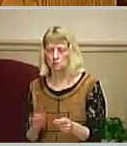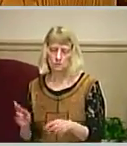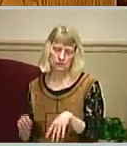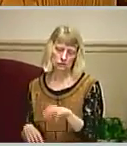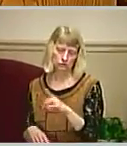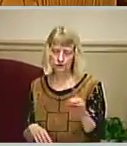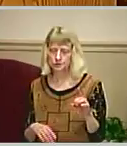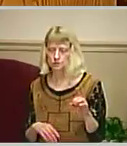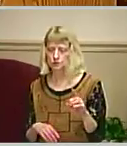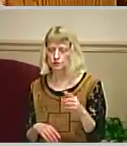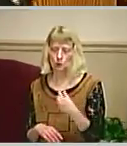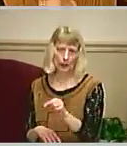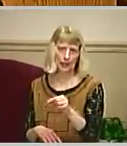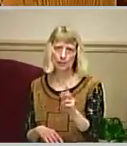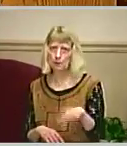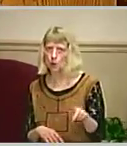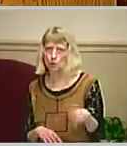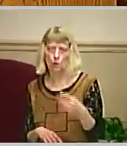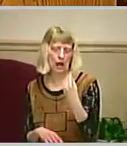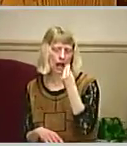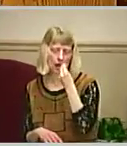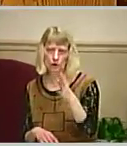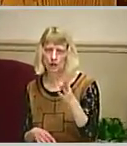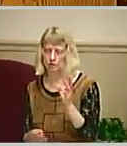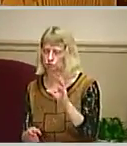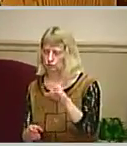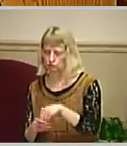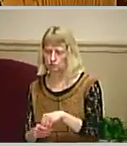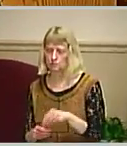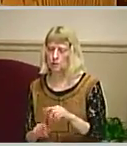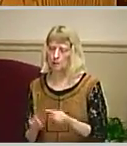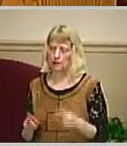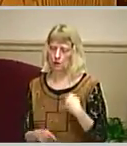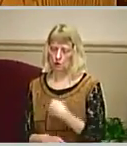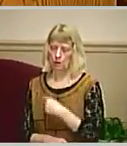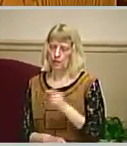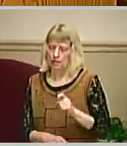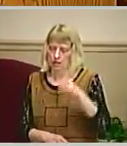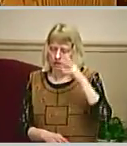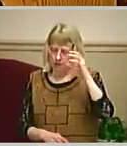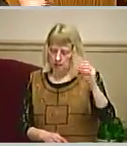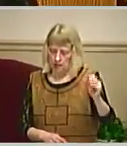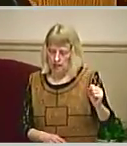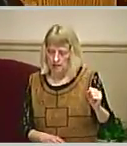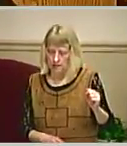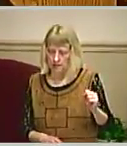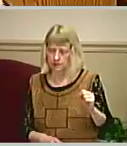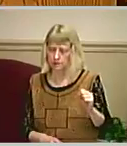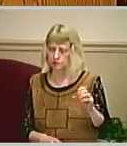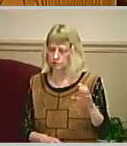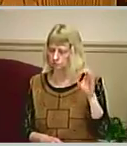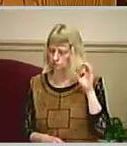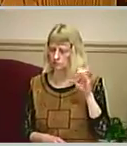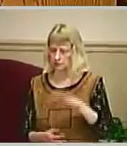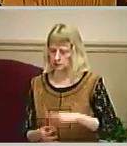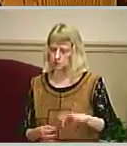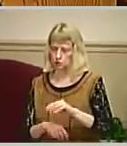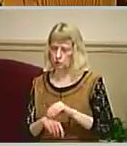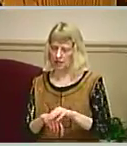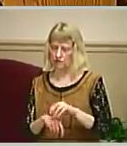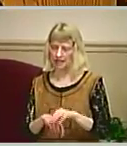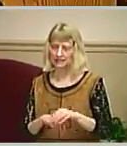Green, Purple, I don't care what party you might be. But we need a president who listens to spiritual